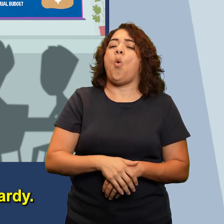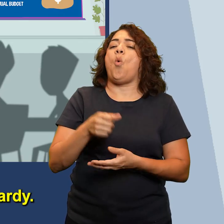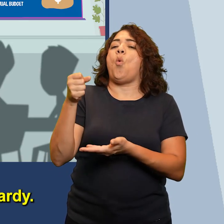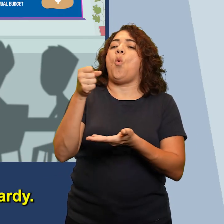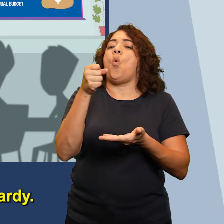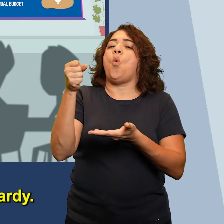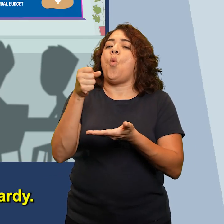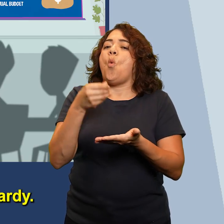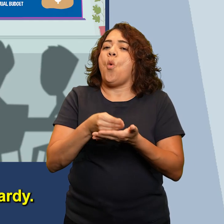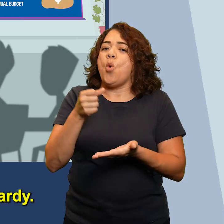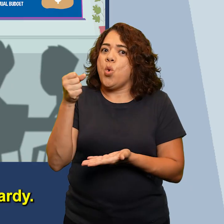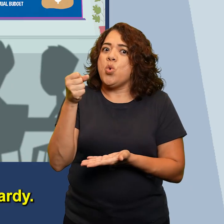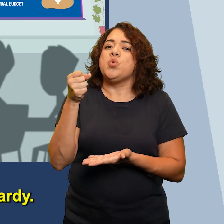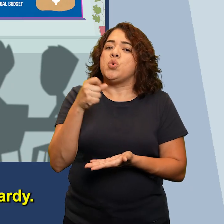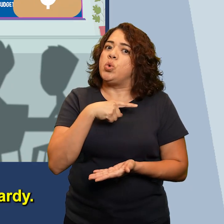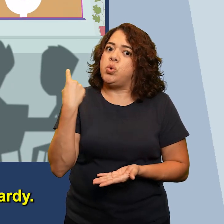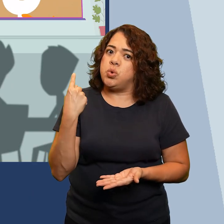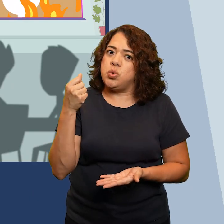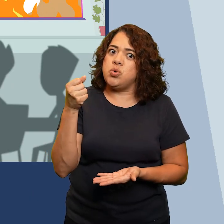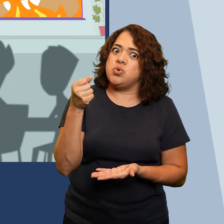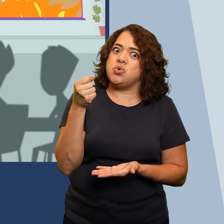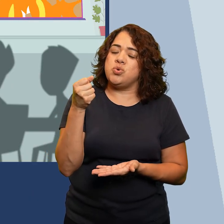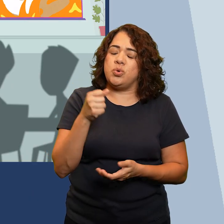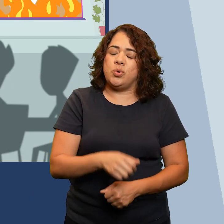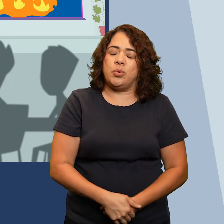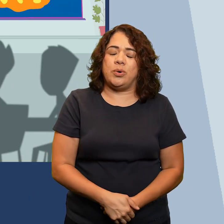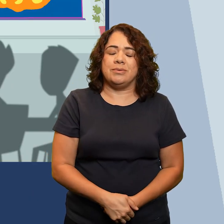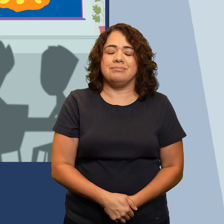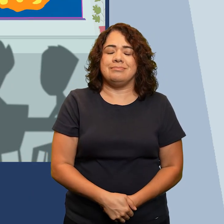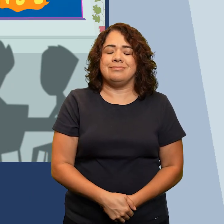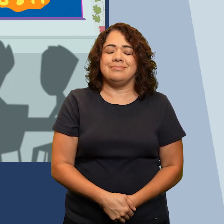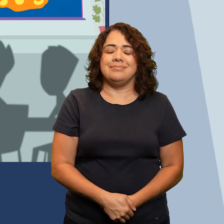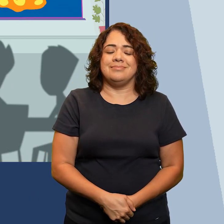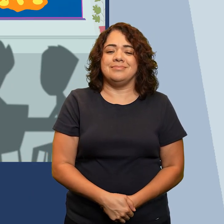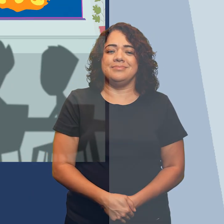or funding may be put in jeopardy.